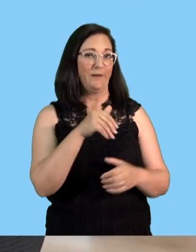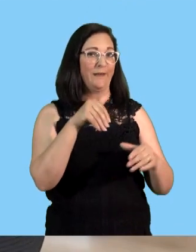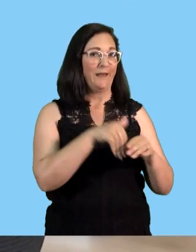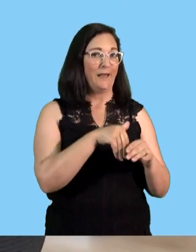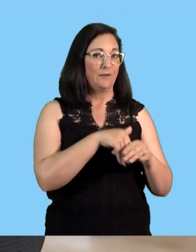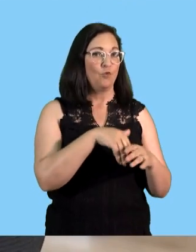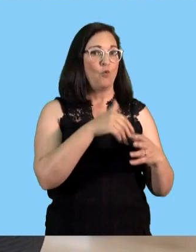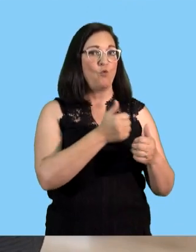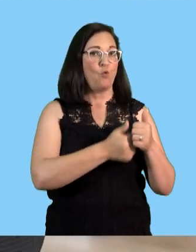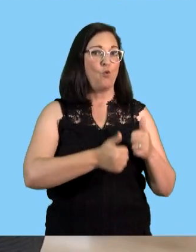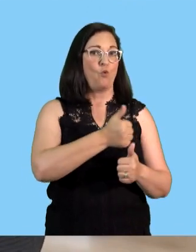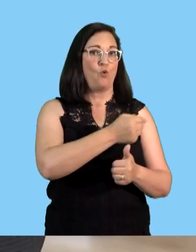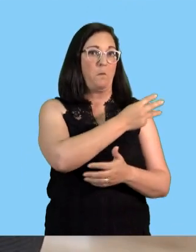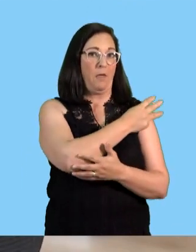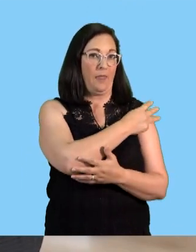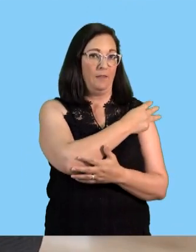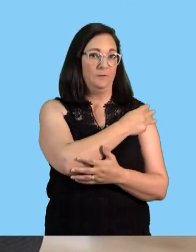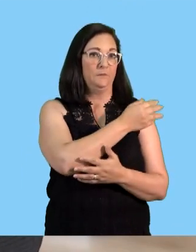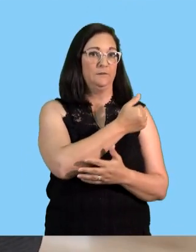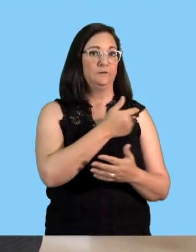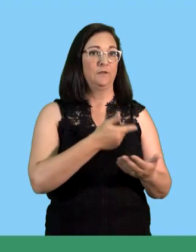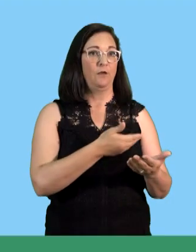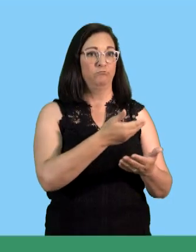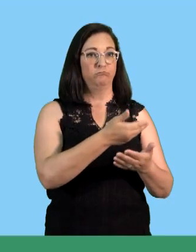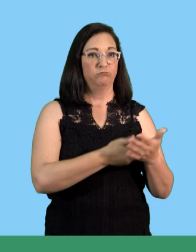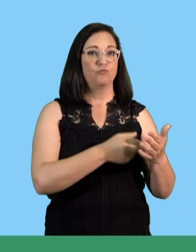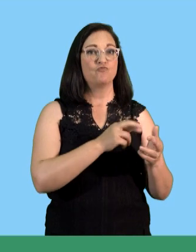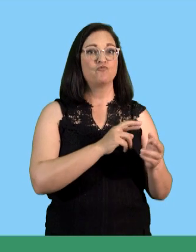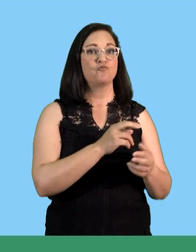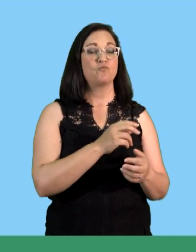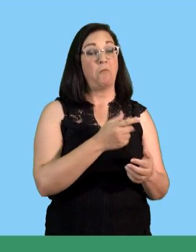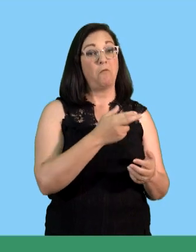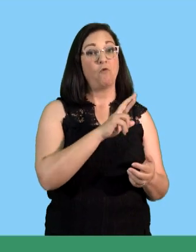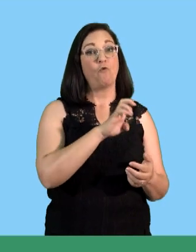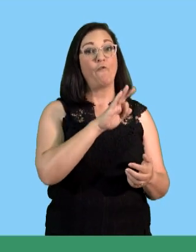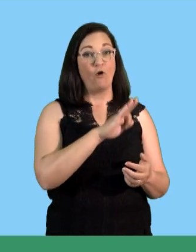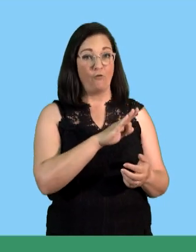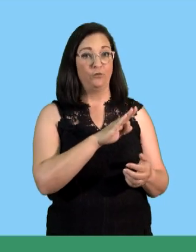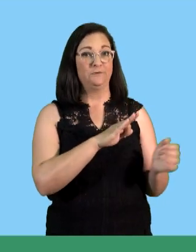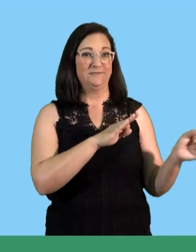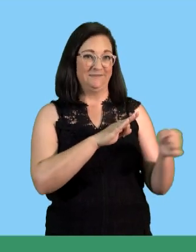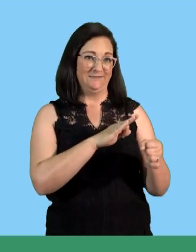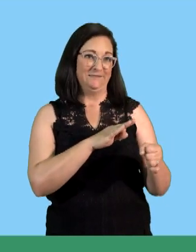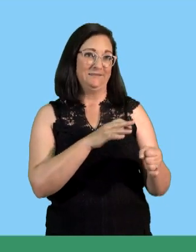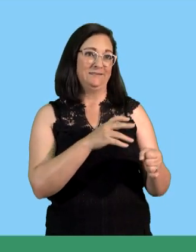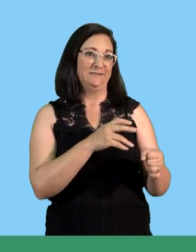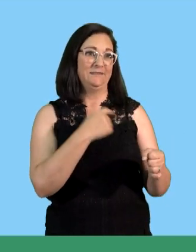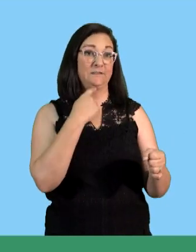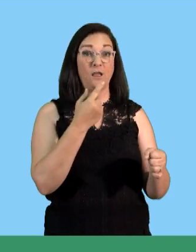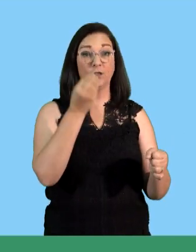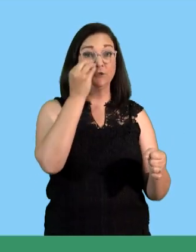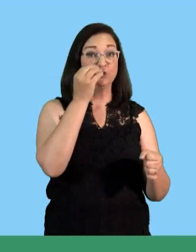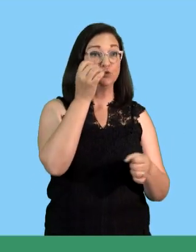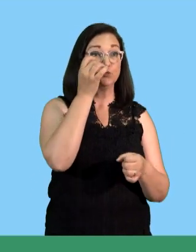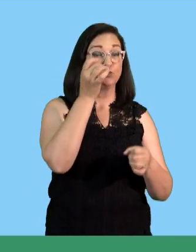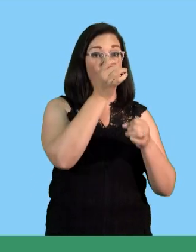the management referrals. We can refer, but using internal or management referrals. We can also use the notice